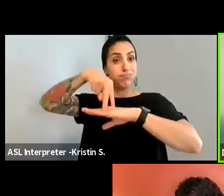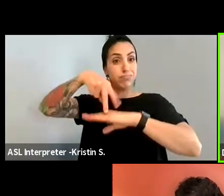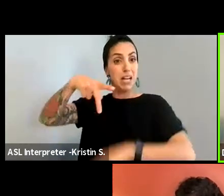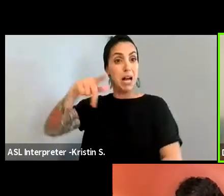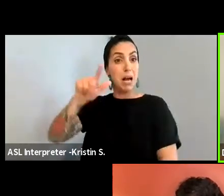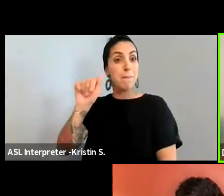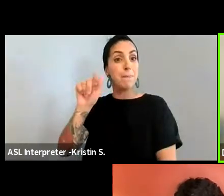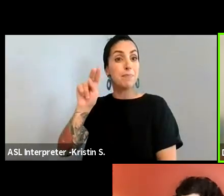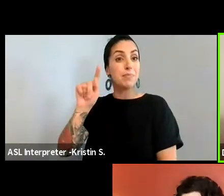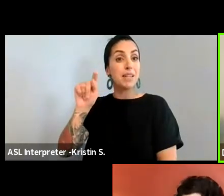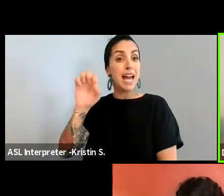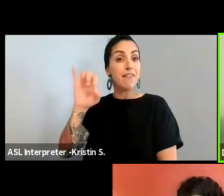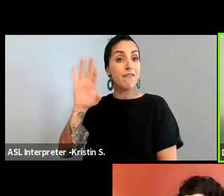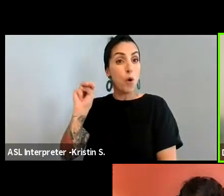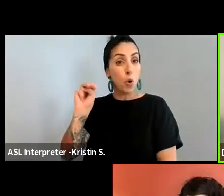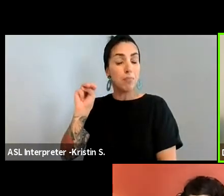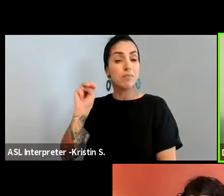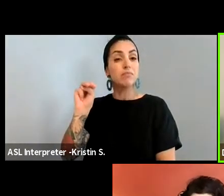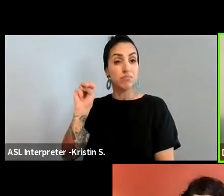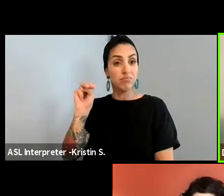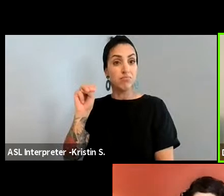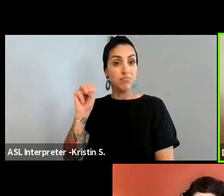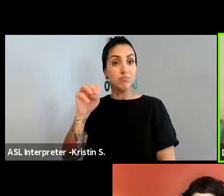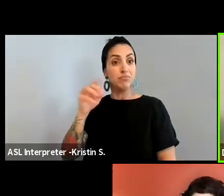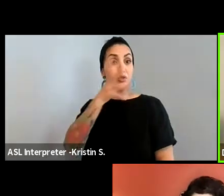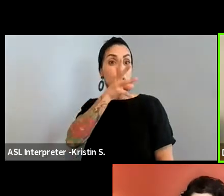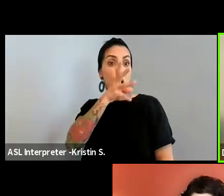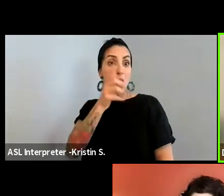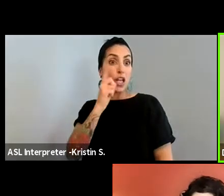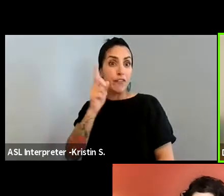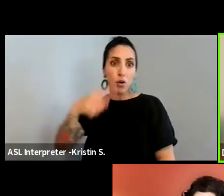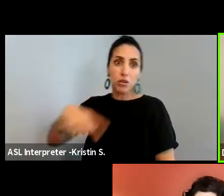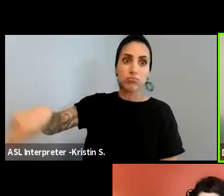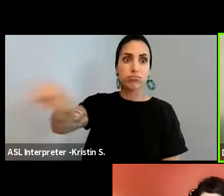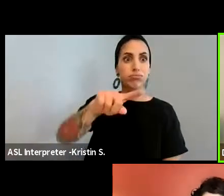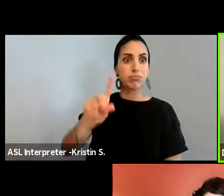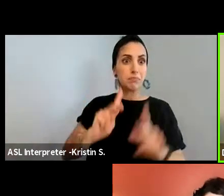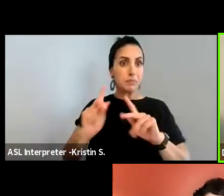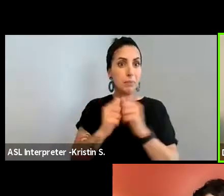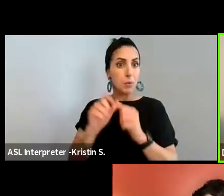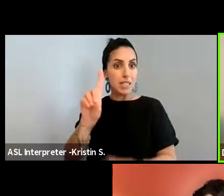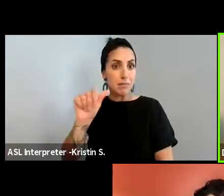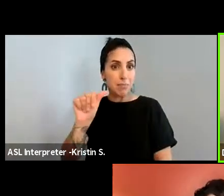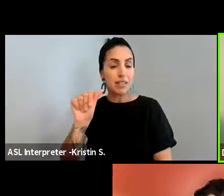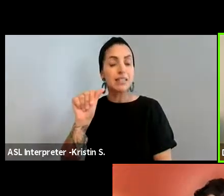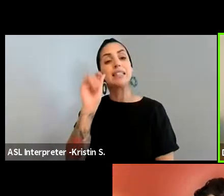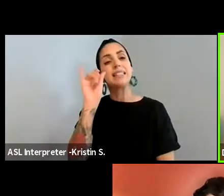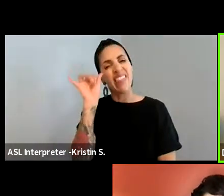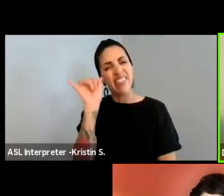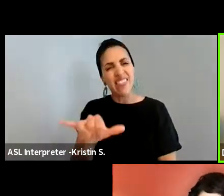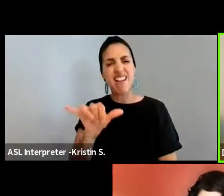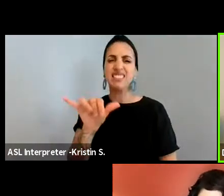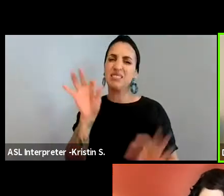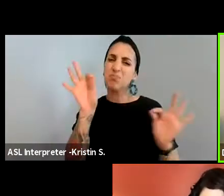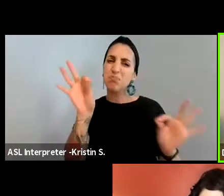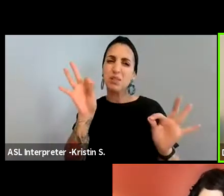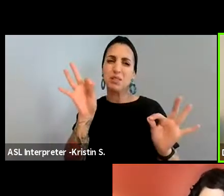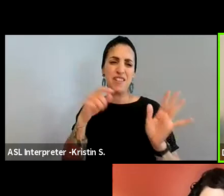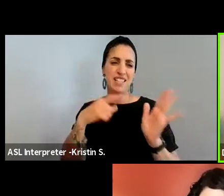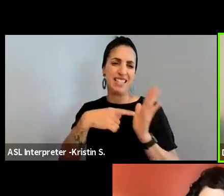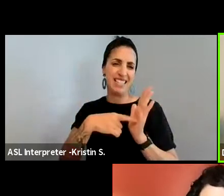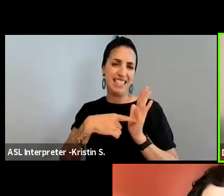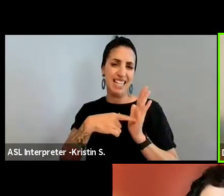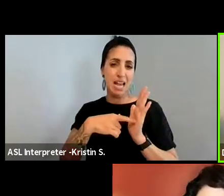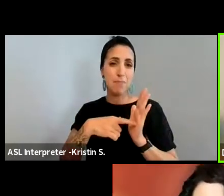the participants are on the East Coast is a perfect example of how we're discovering